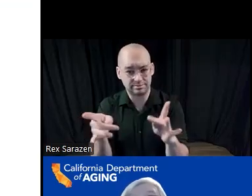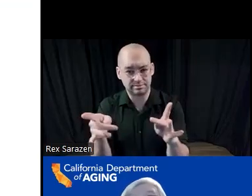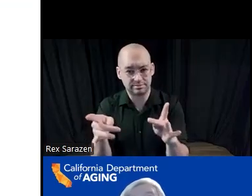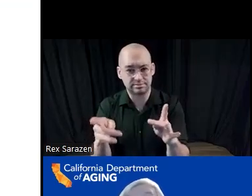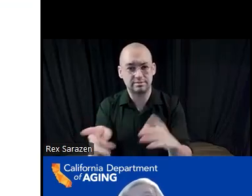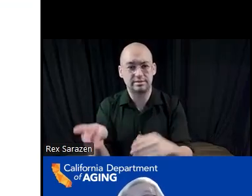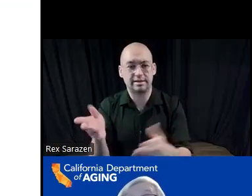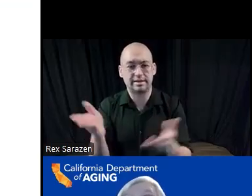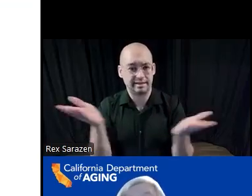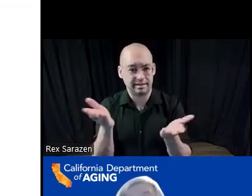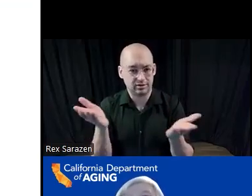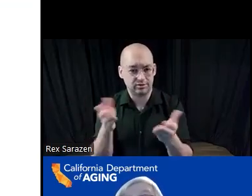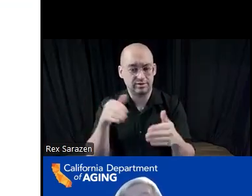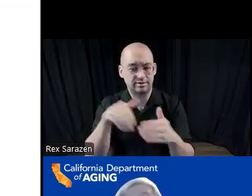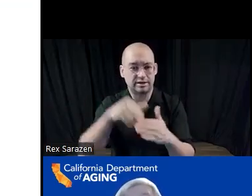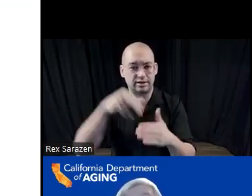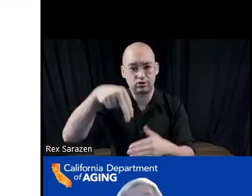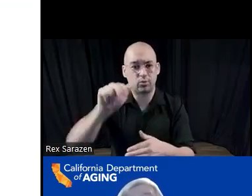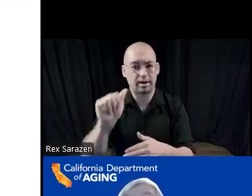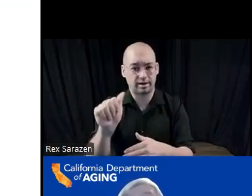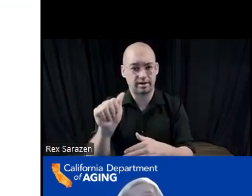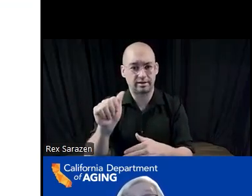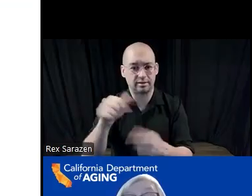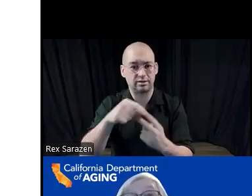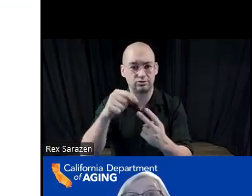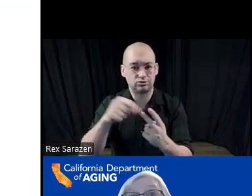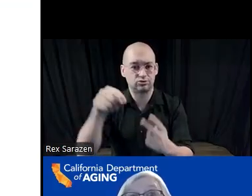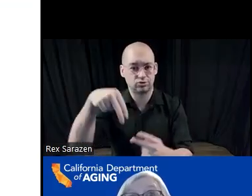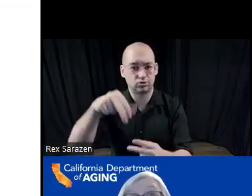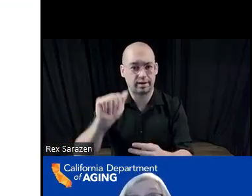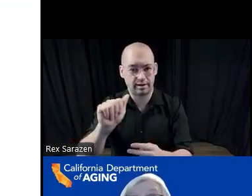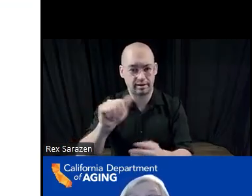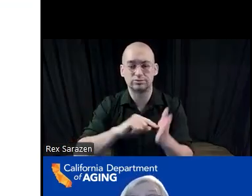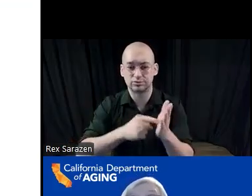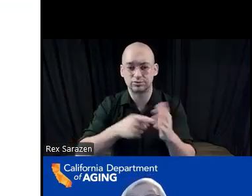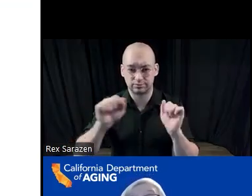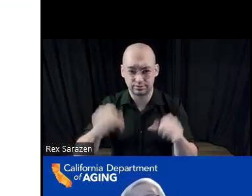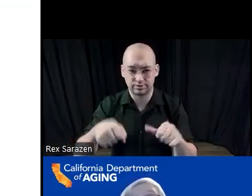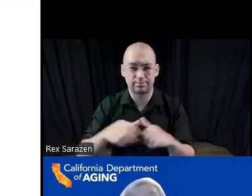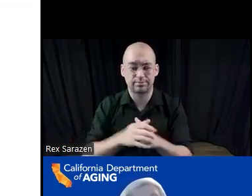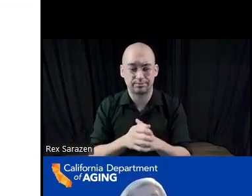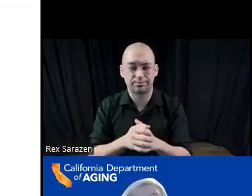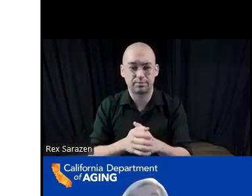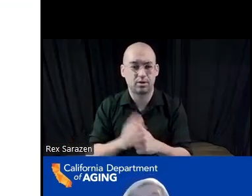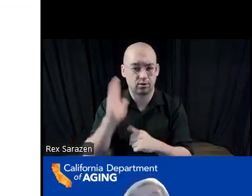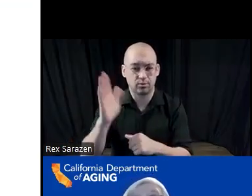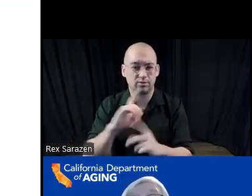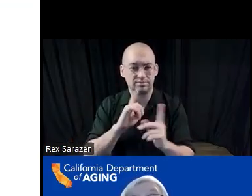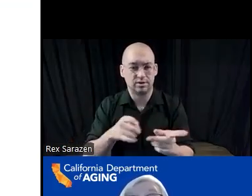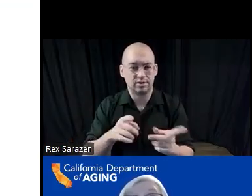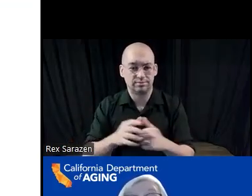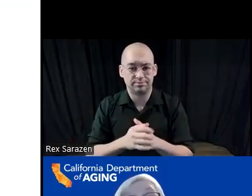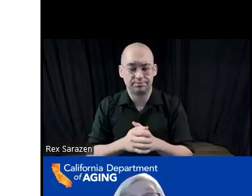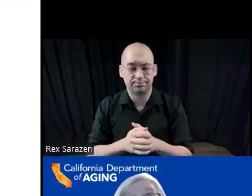here in the Q&A function that is enabled, and we will endeavor to respond. Also, please